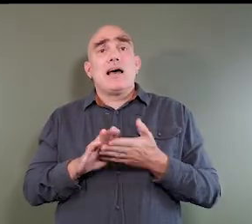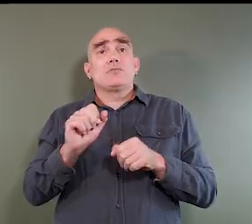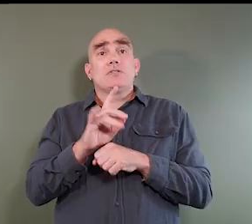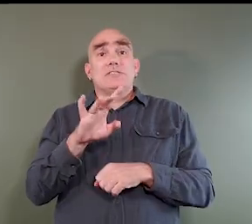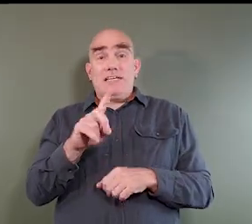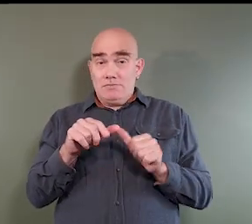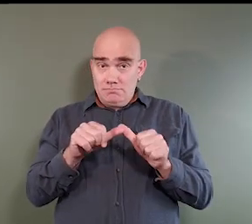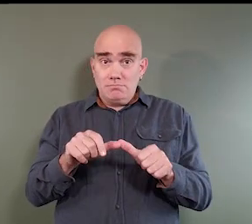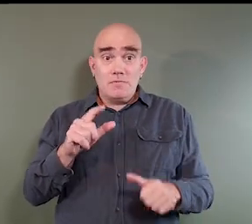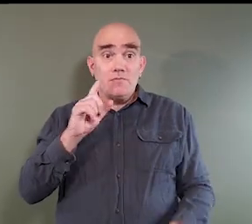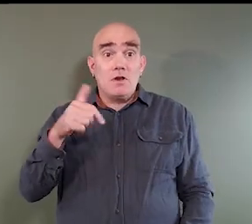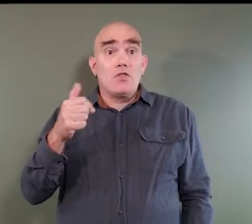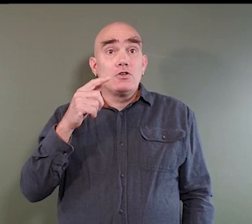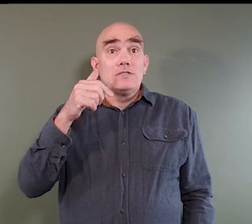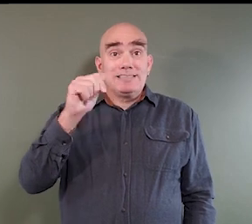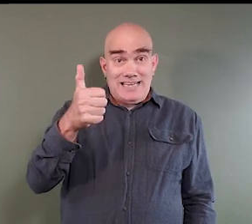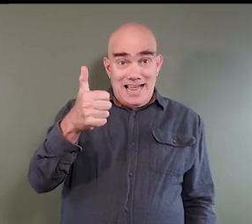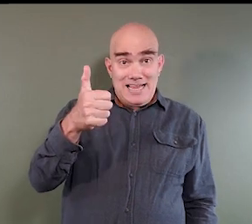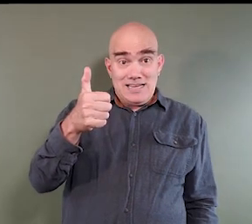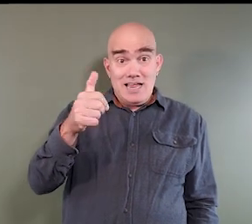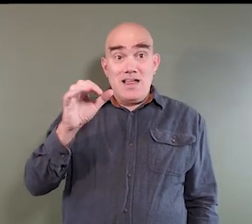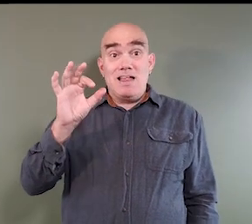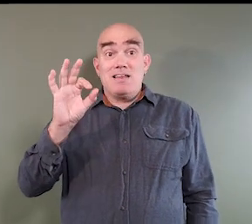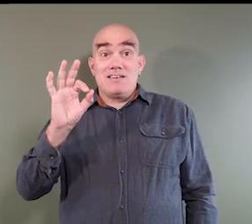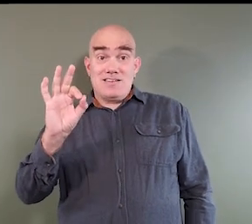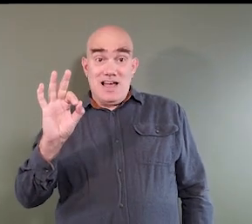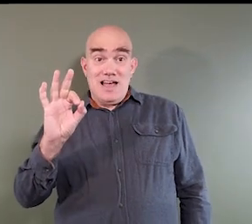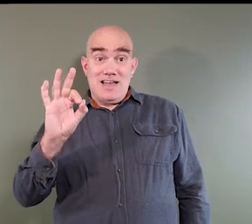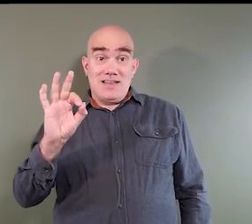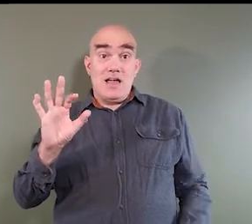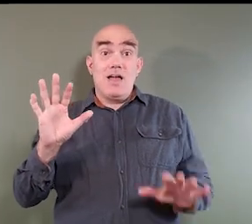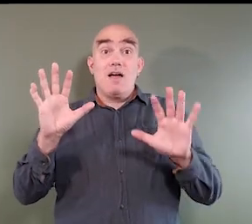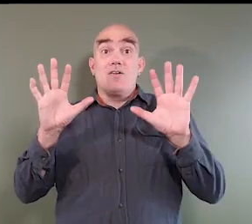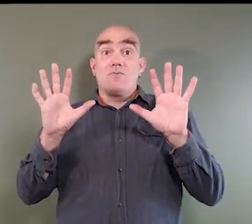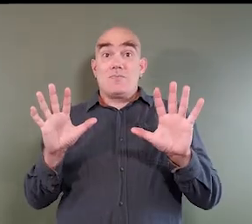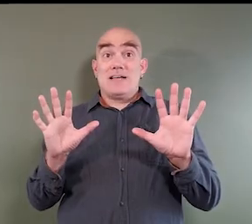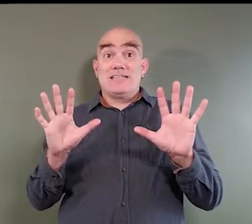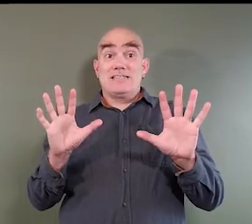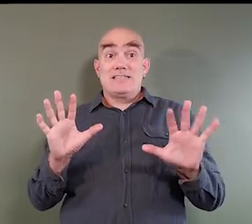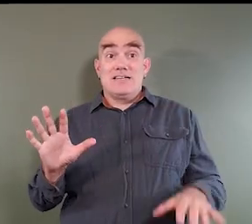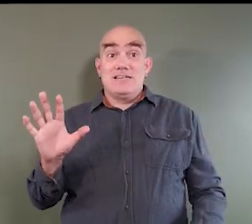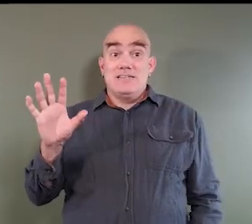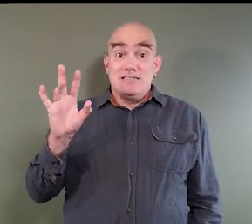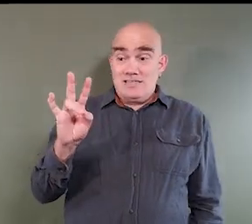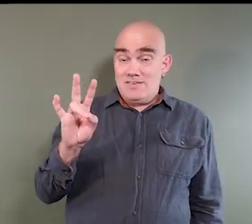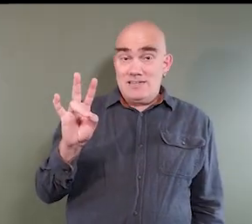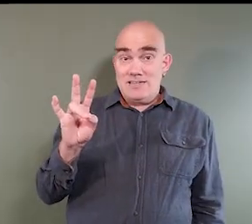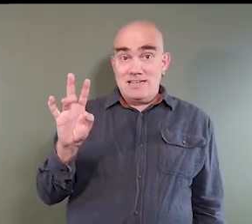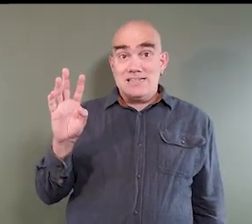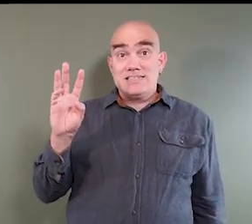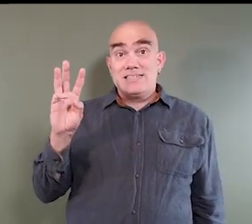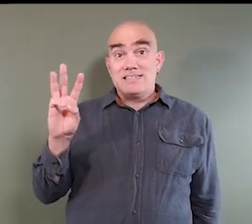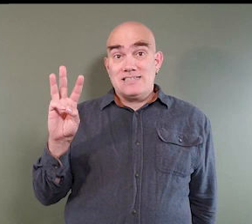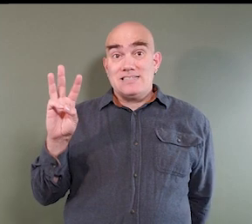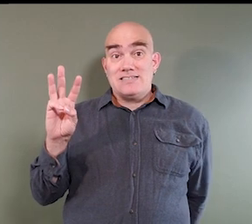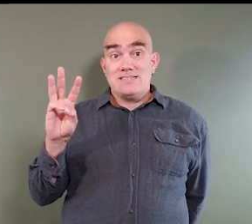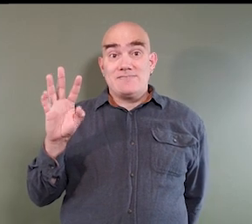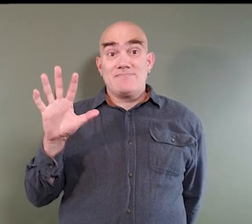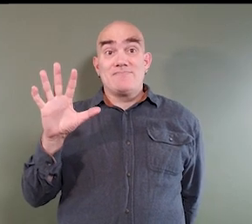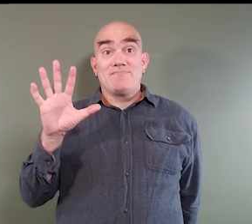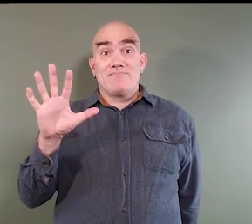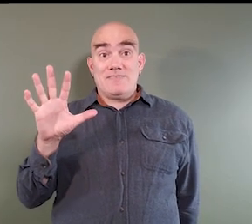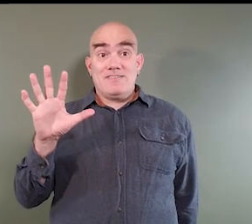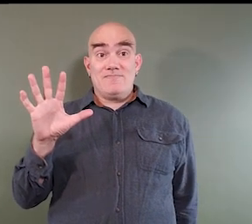David. Let's go for another 10, 9, great, 7,